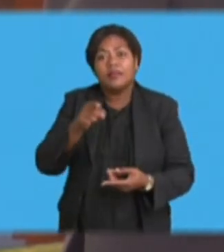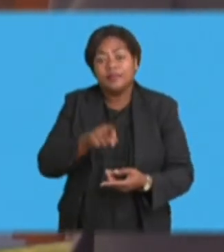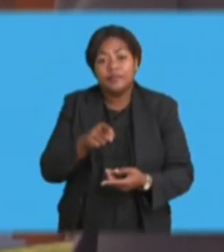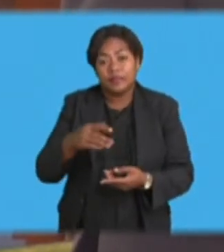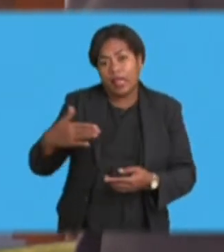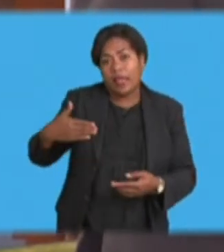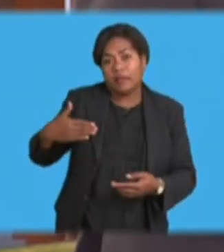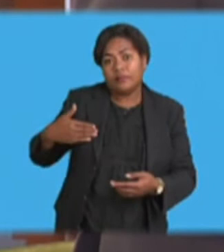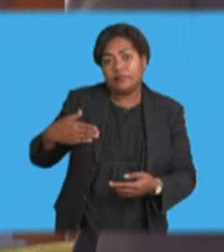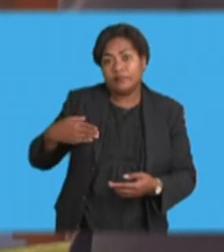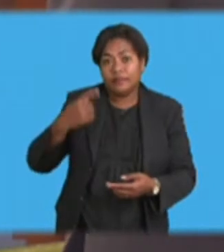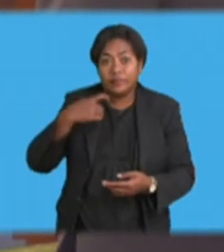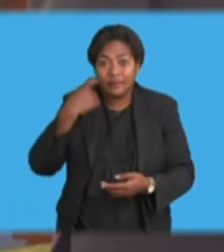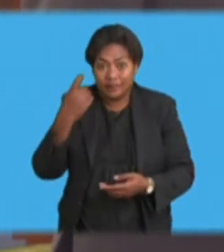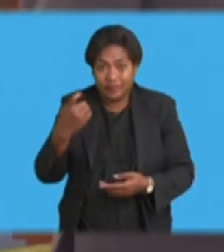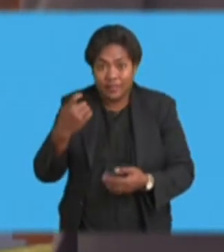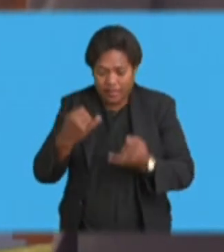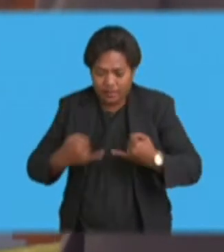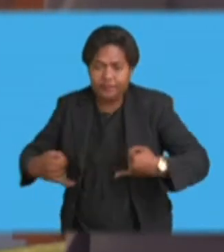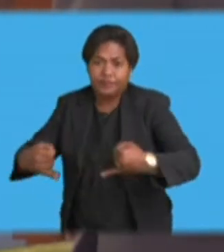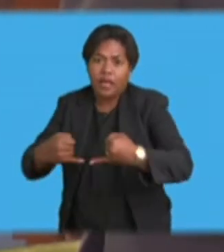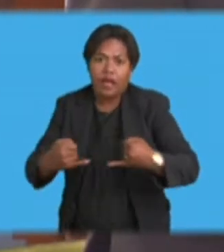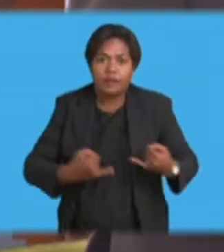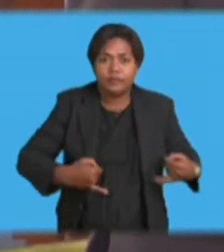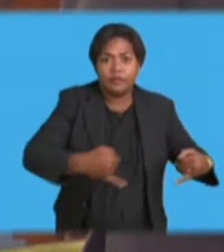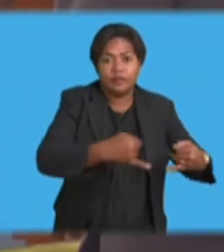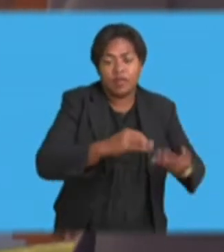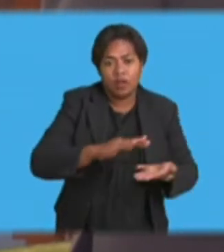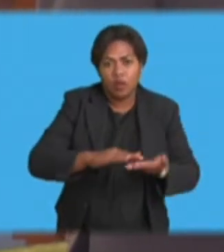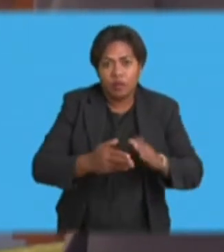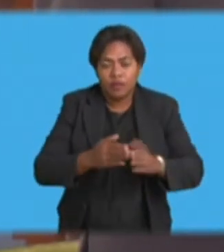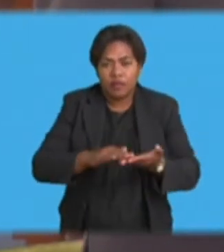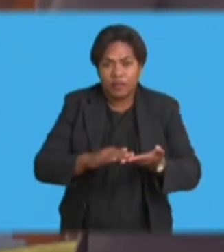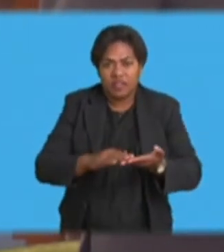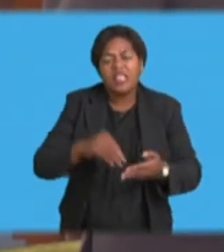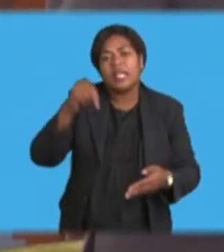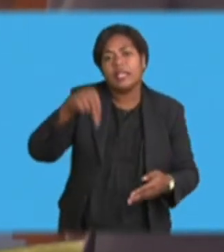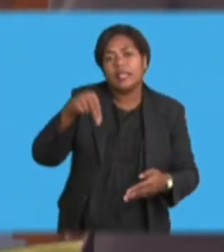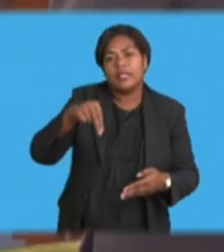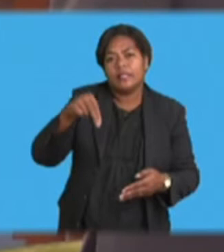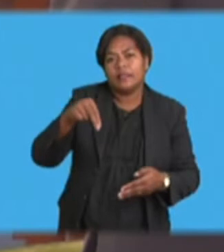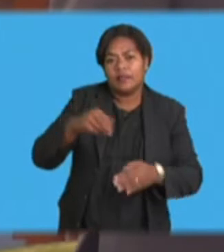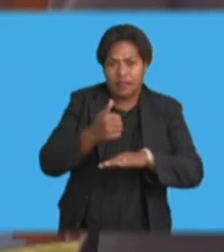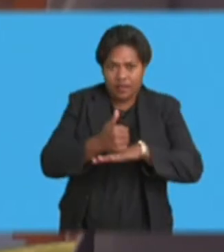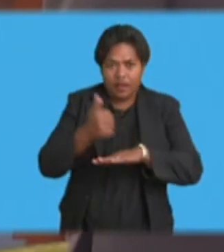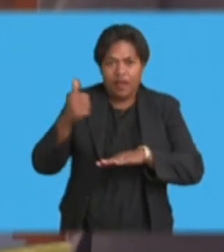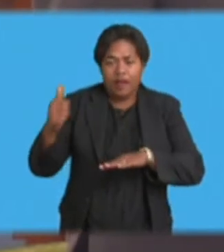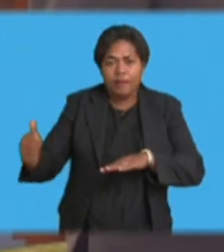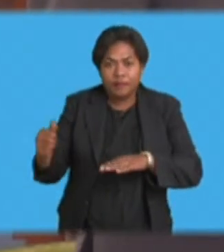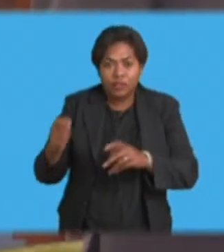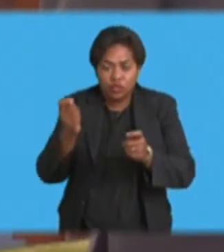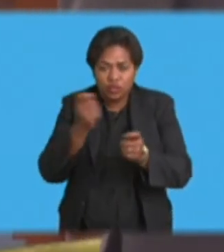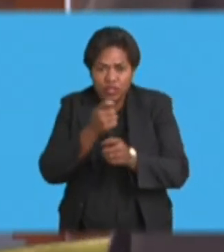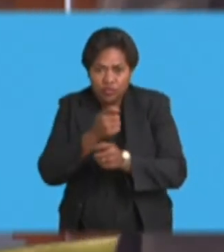our maritime island communities has reiterated the need for government to modernize its response